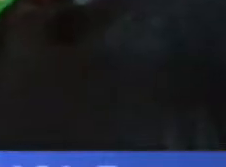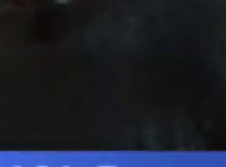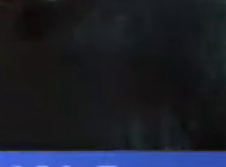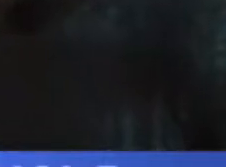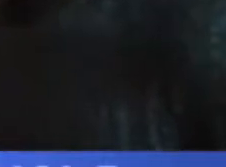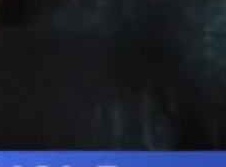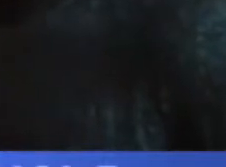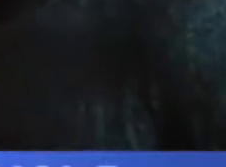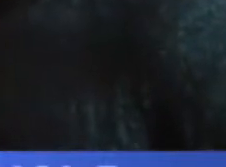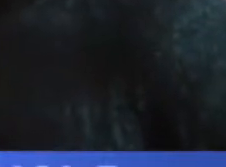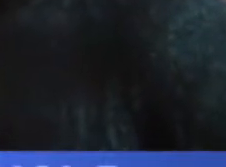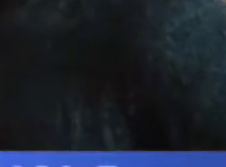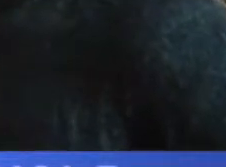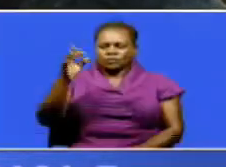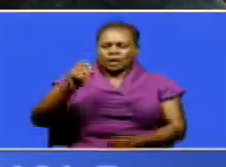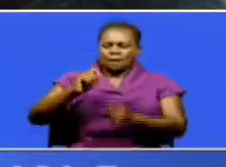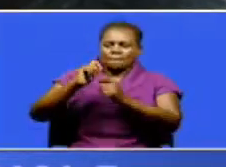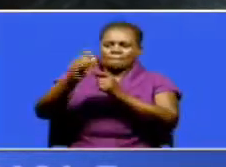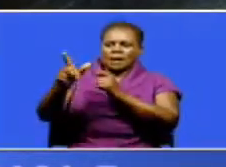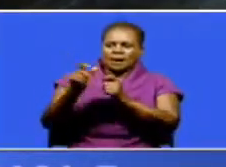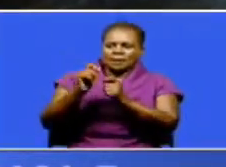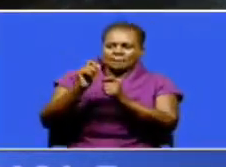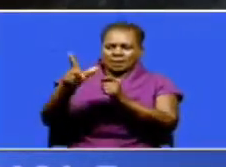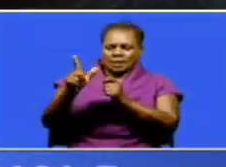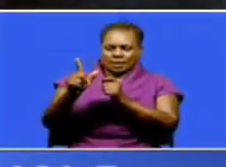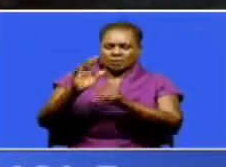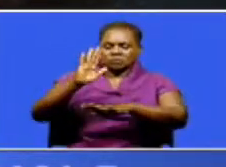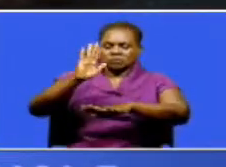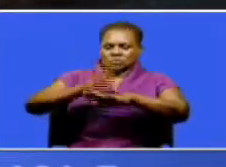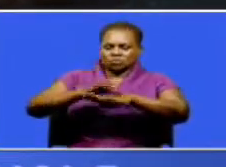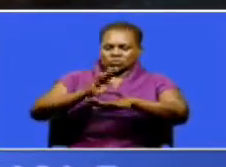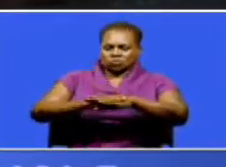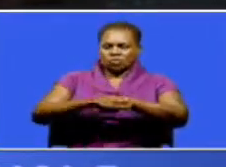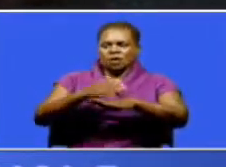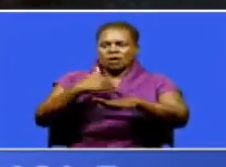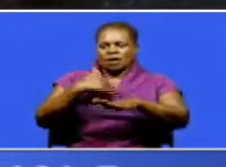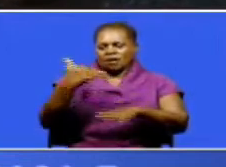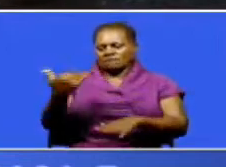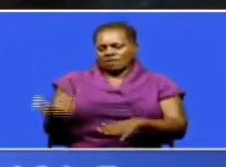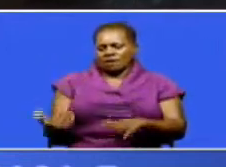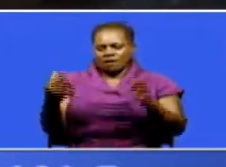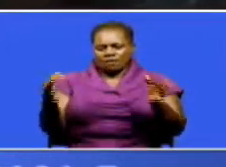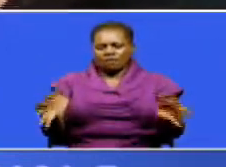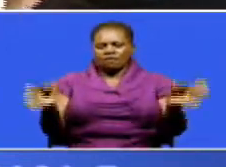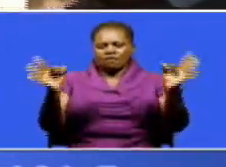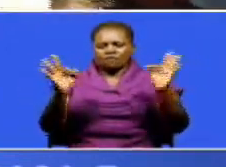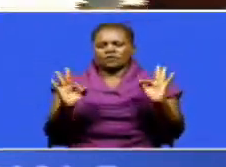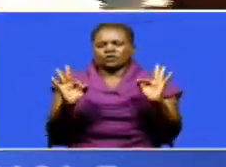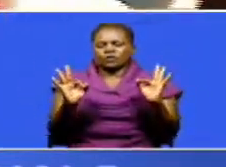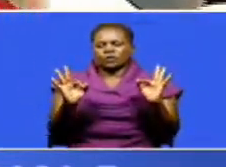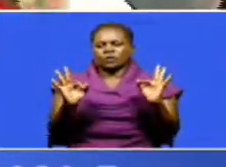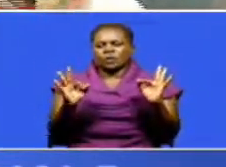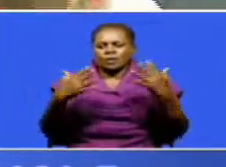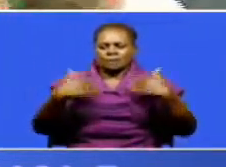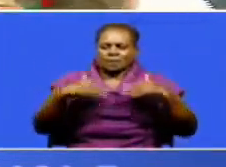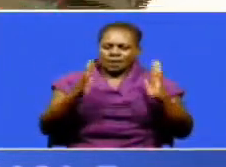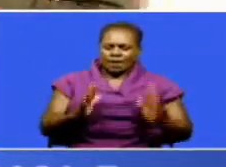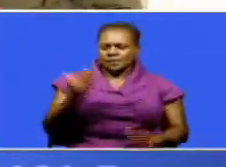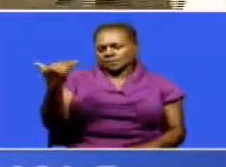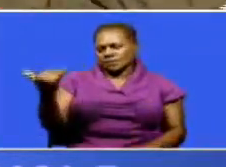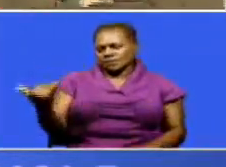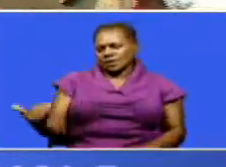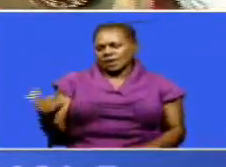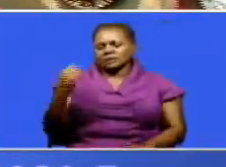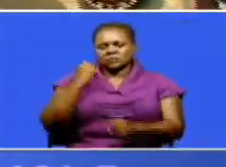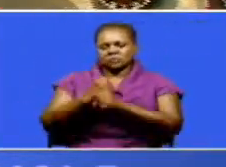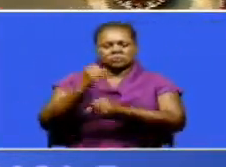The future of darts is going to be bright. We have young officers, young players who are